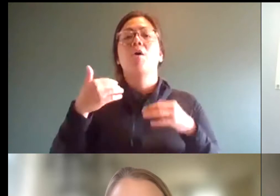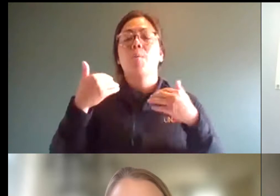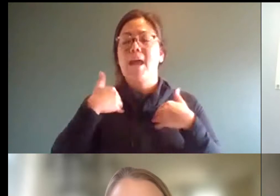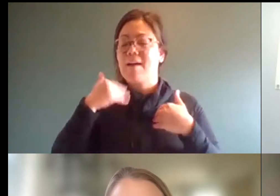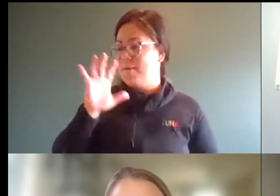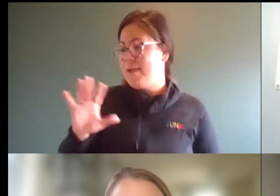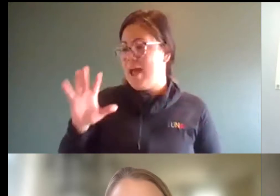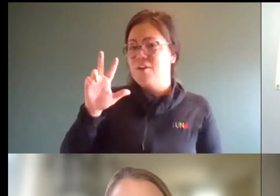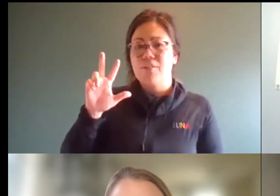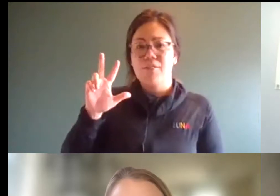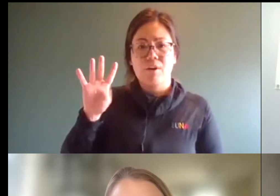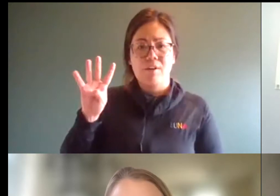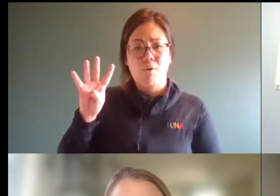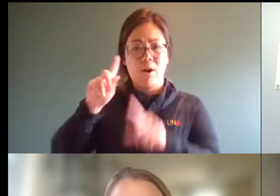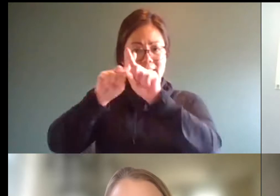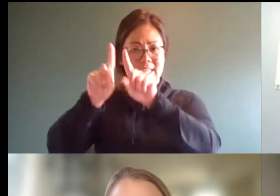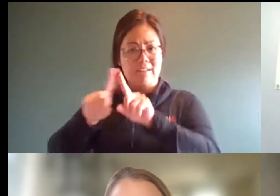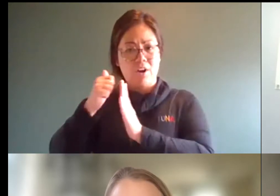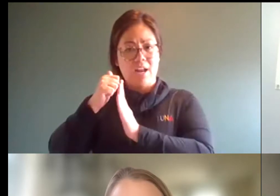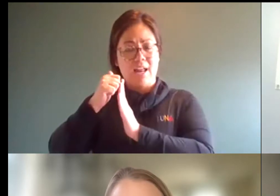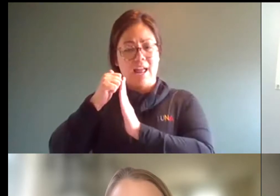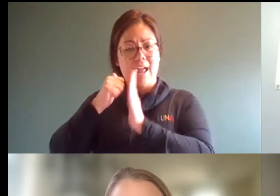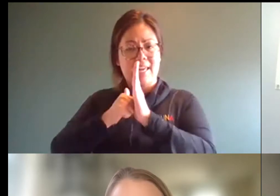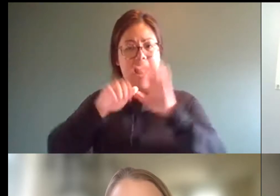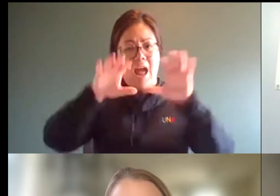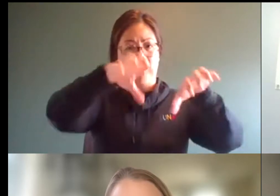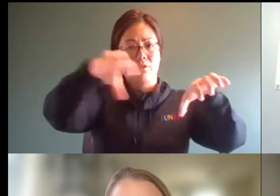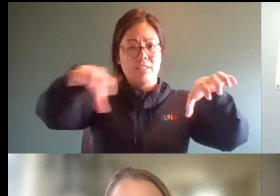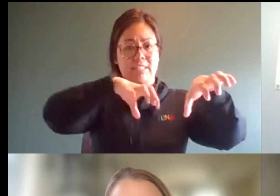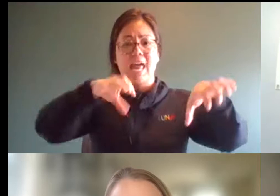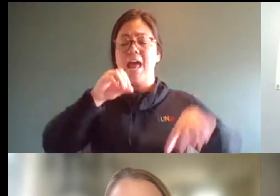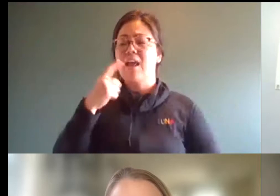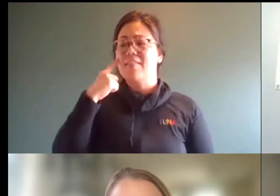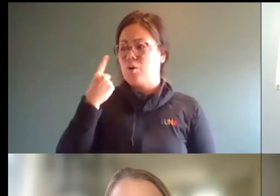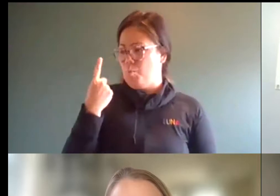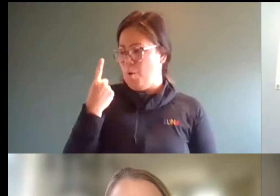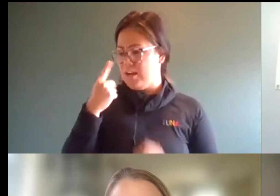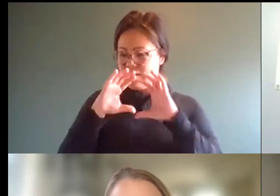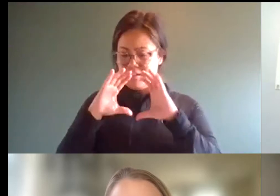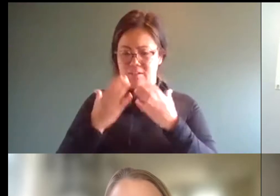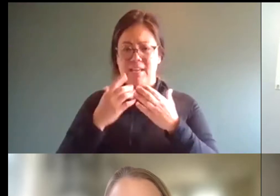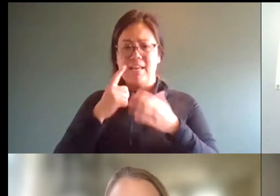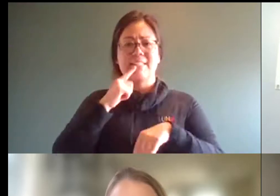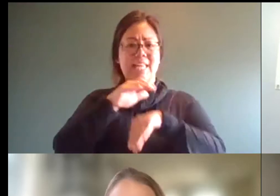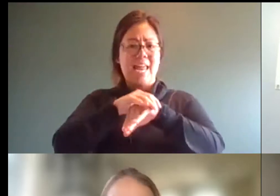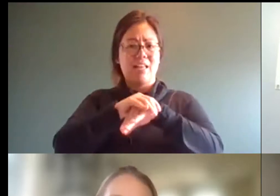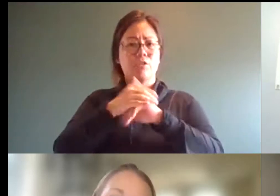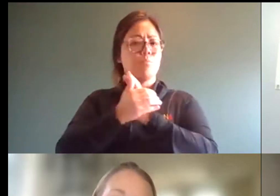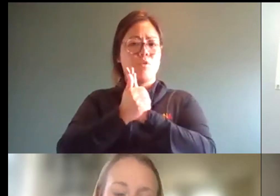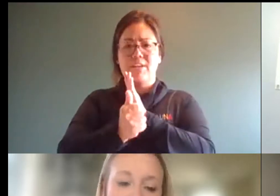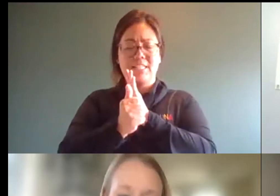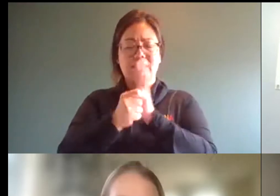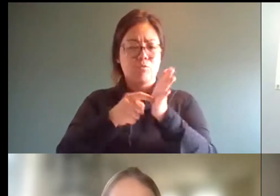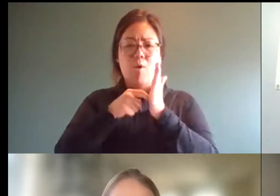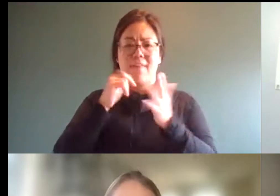approximately 34 accounts in our 10 buildings, and only in 1 account is English proficiency required. And